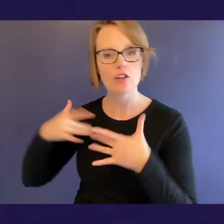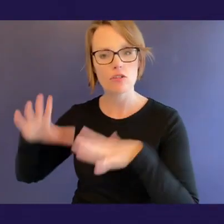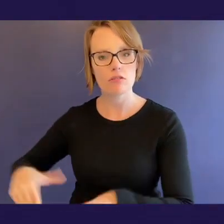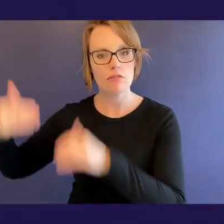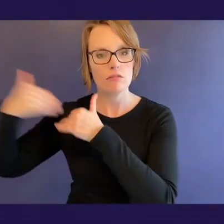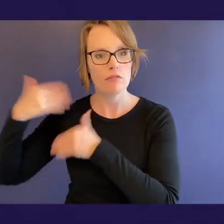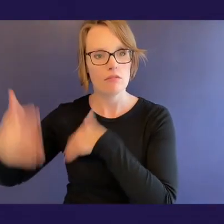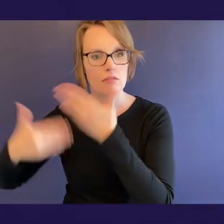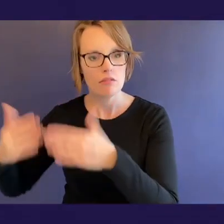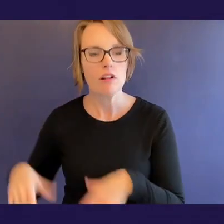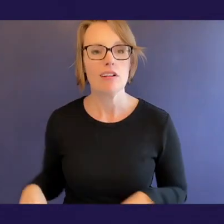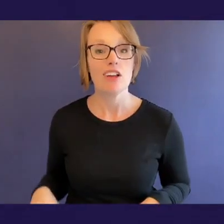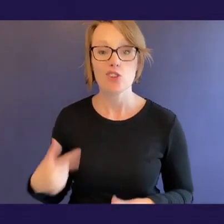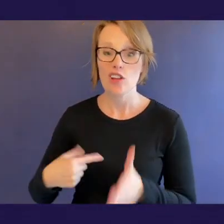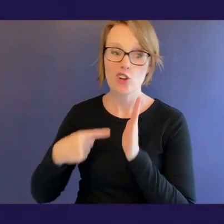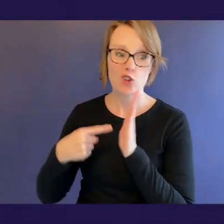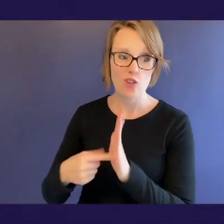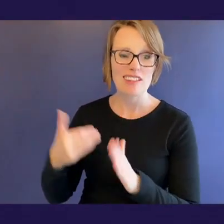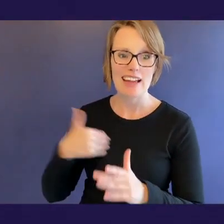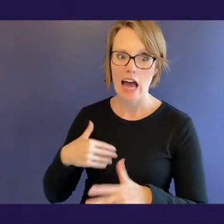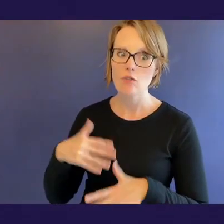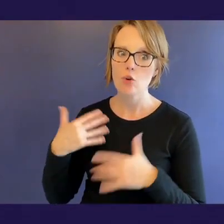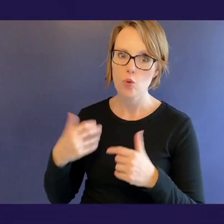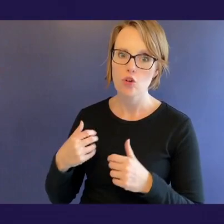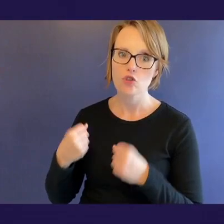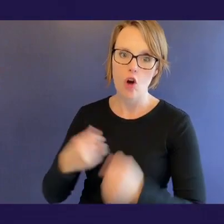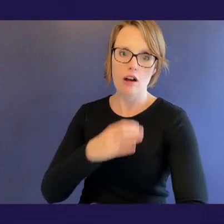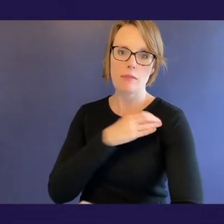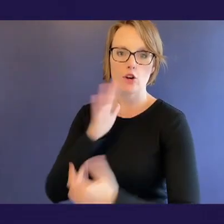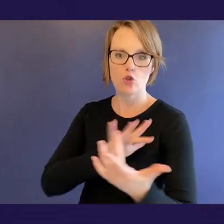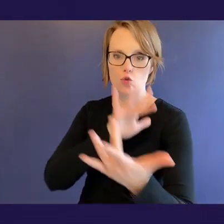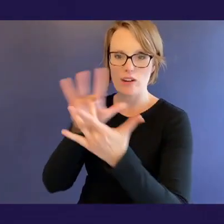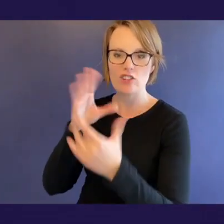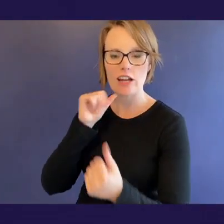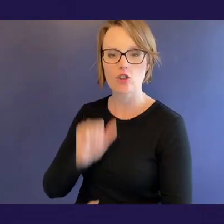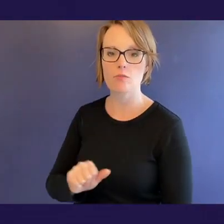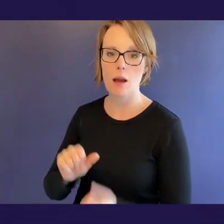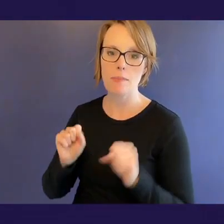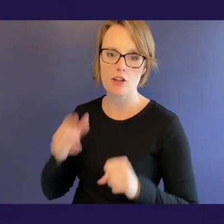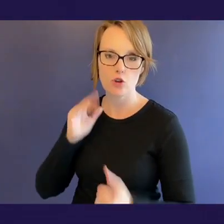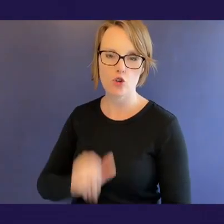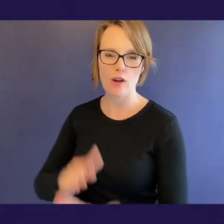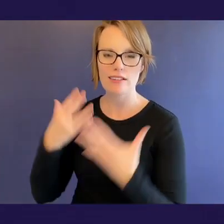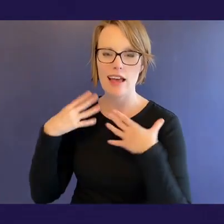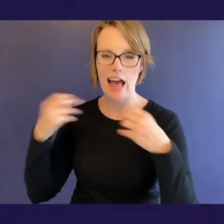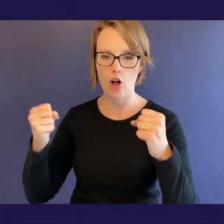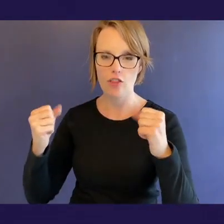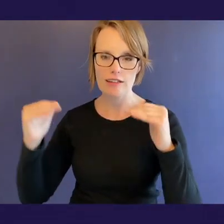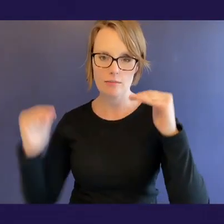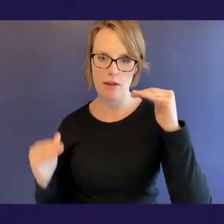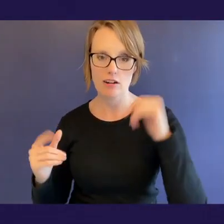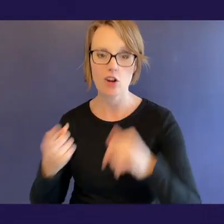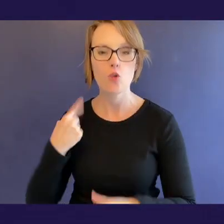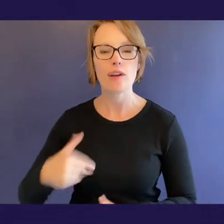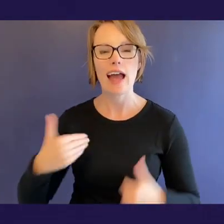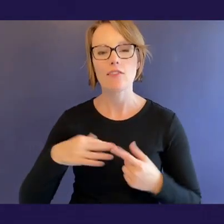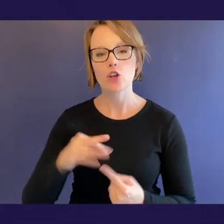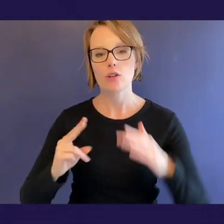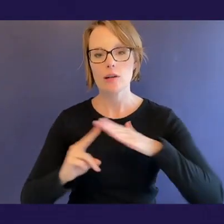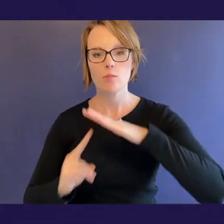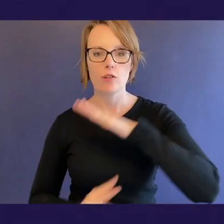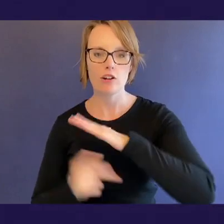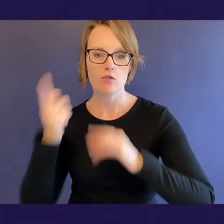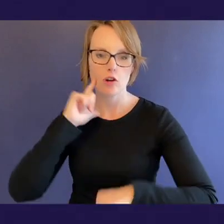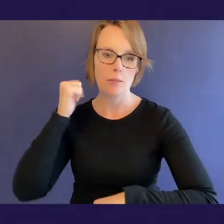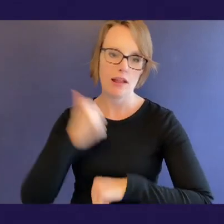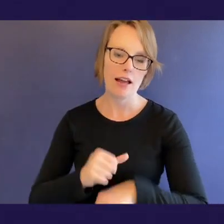demonstrating incredible reach and relevance in addressing health disparities. We serve a unique bridge in applying biomedical and social